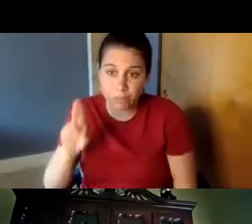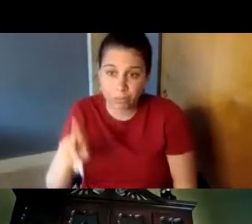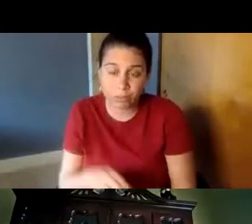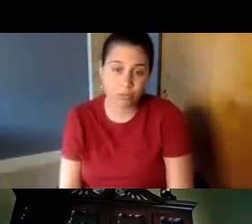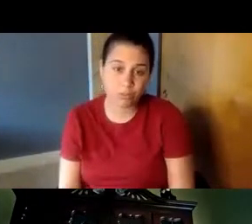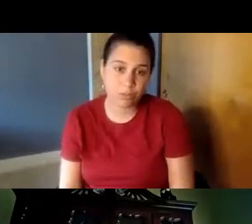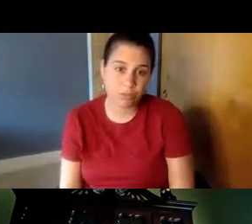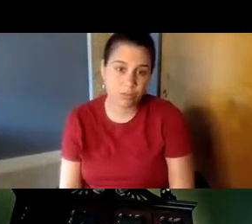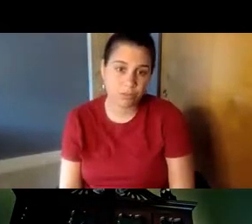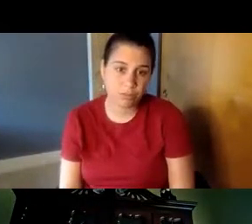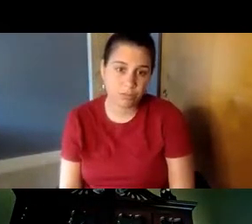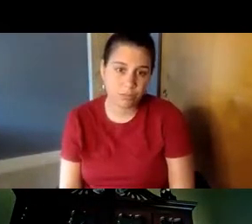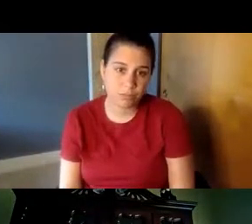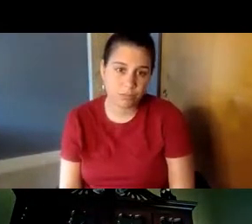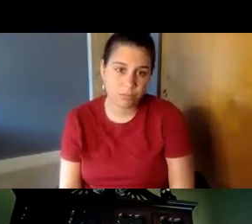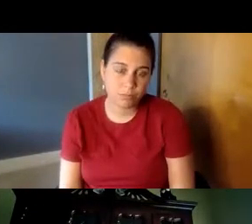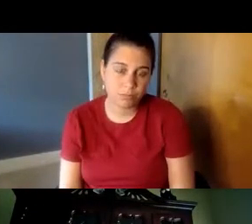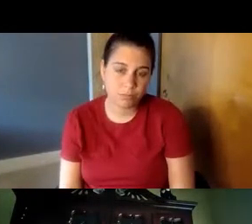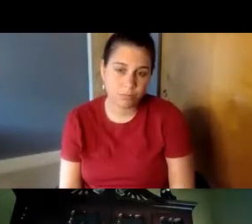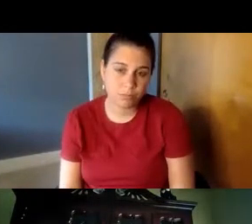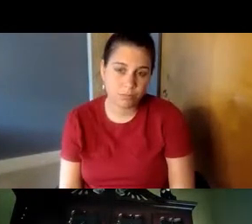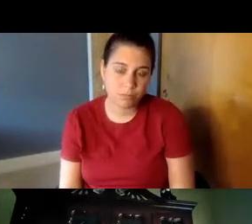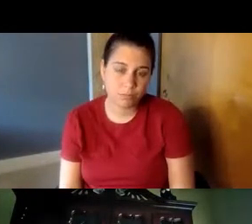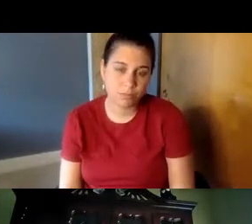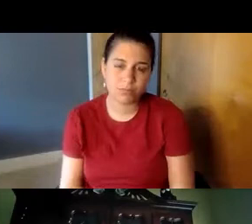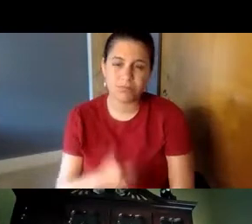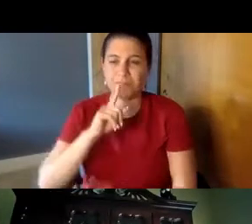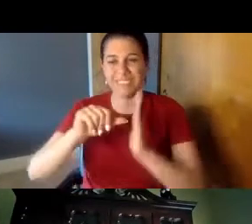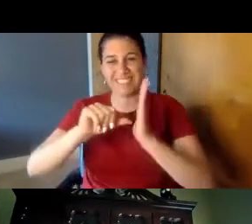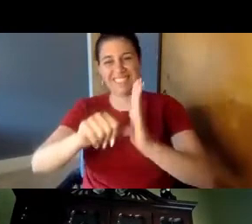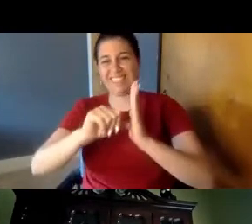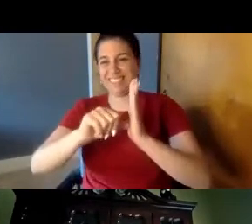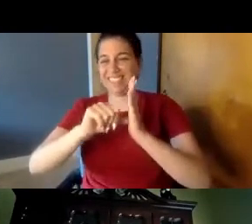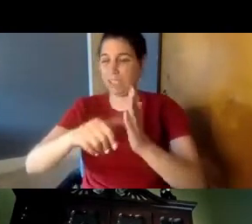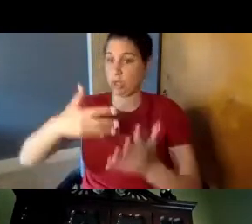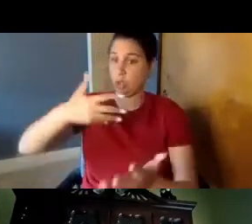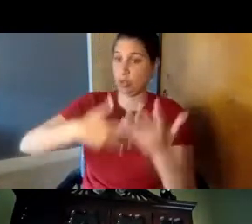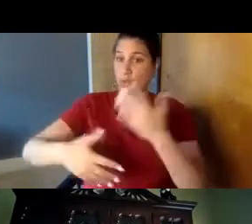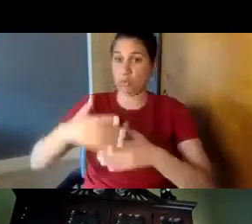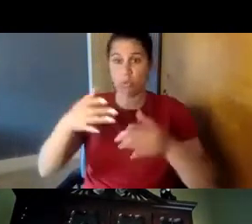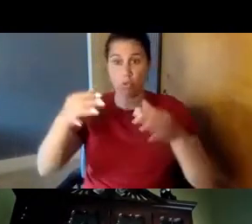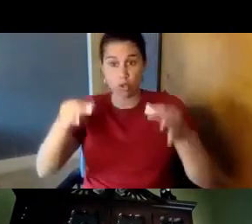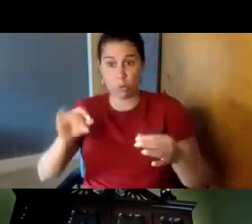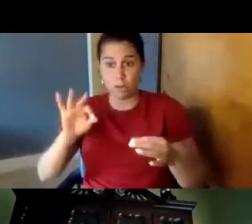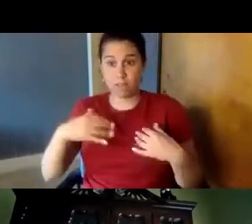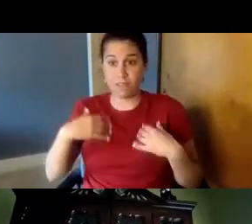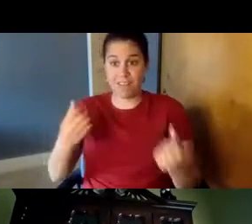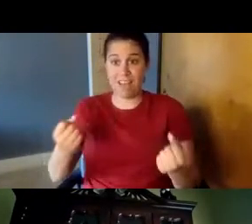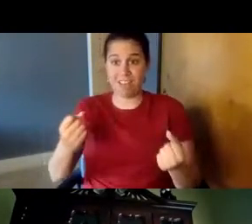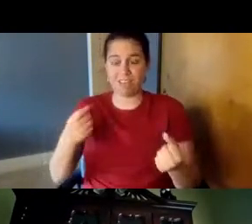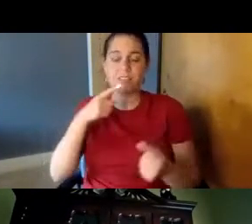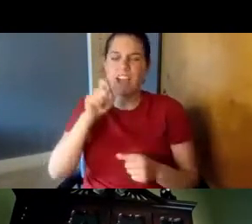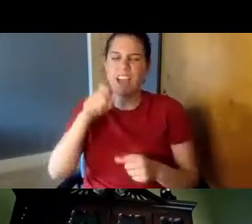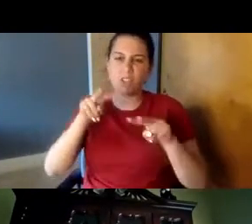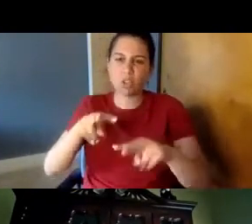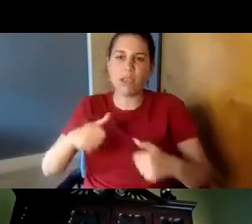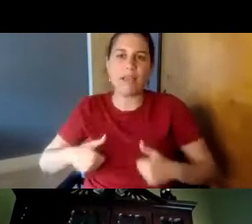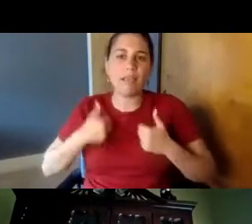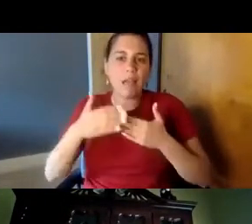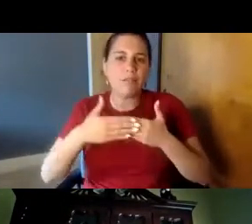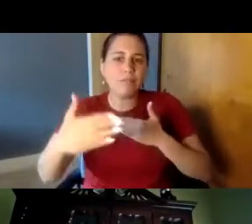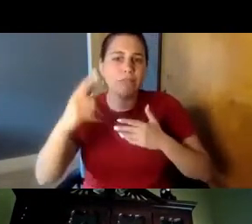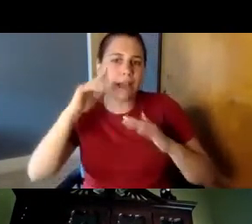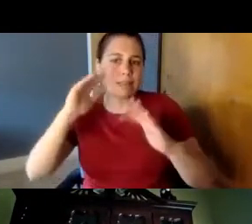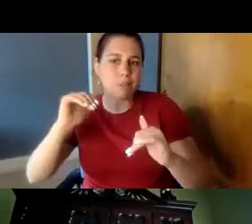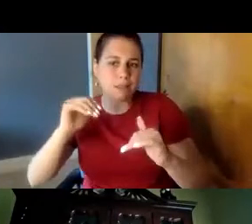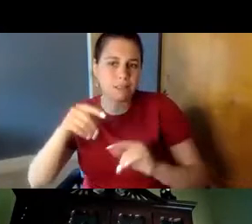I think probably nothing drives home the issue of social determinants of health better than looking at life expectancy by zip code.